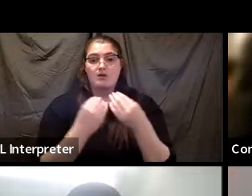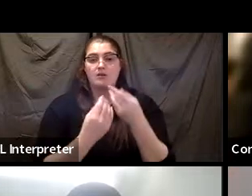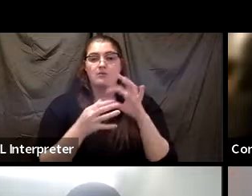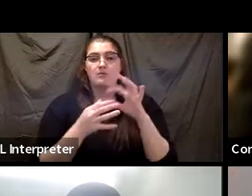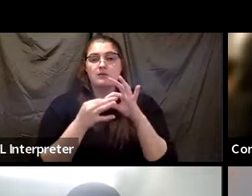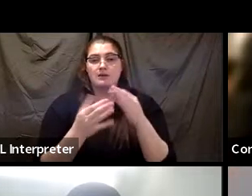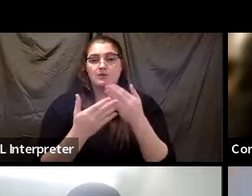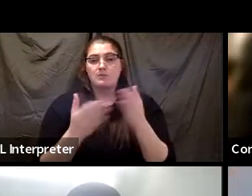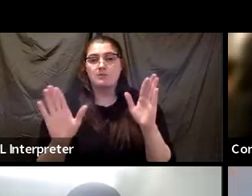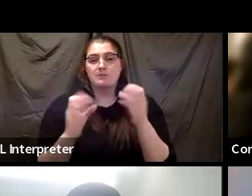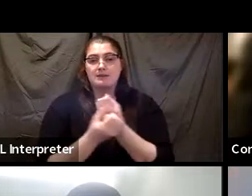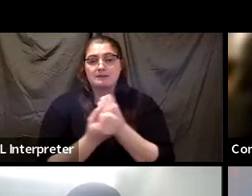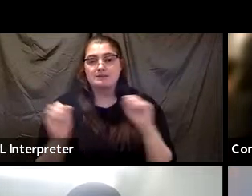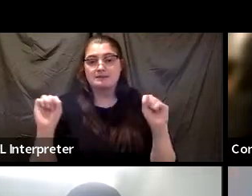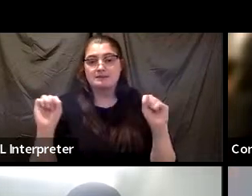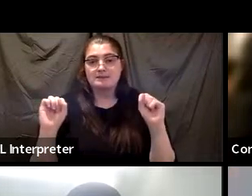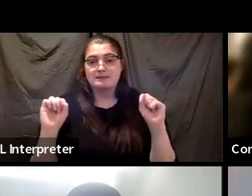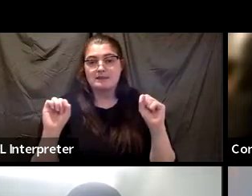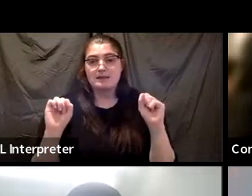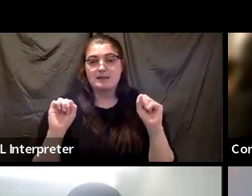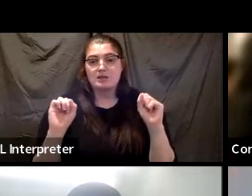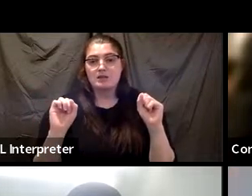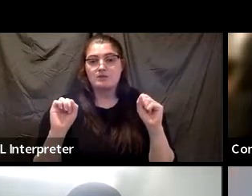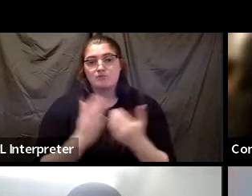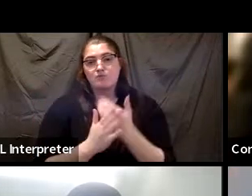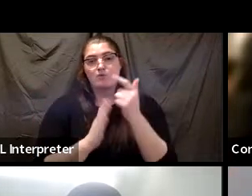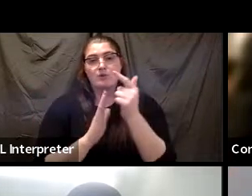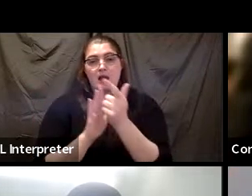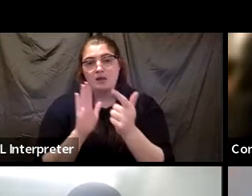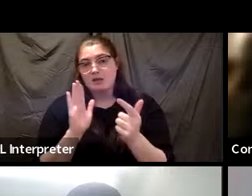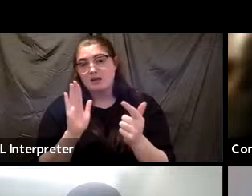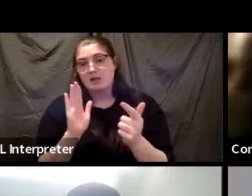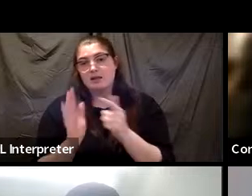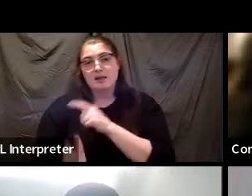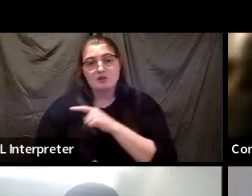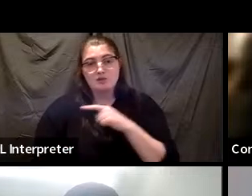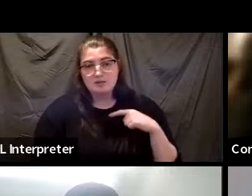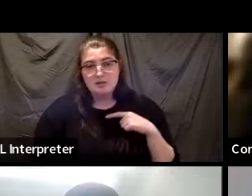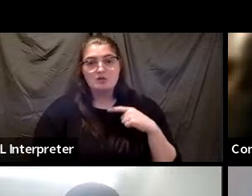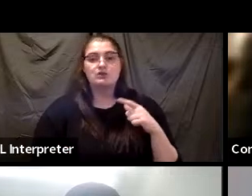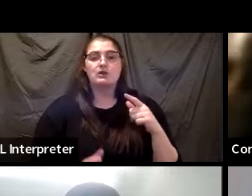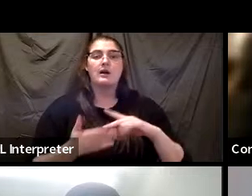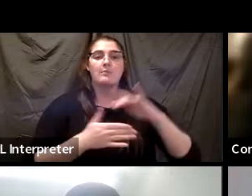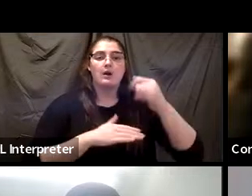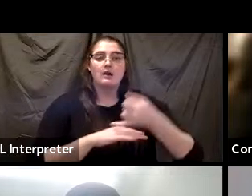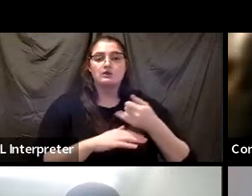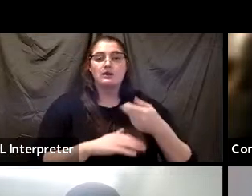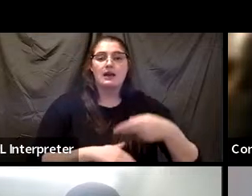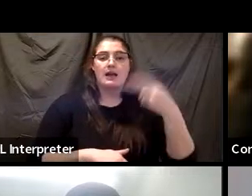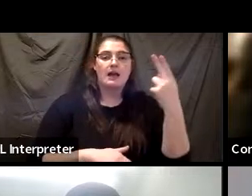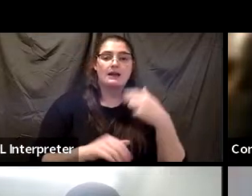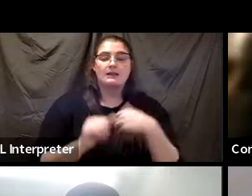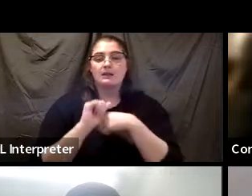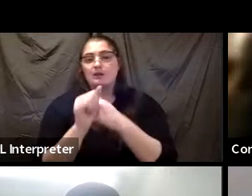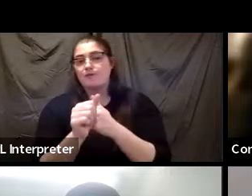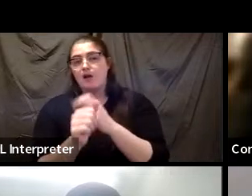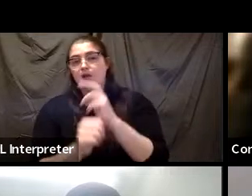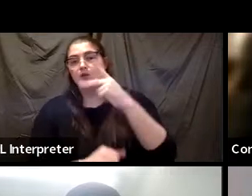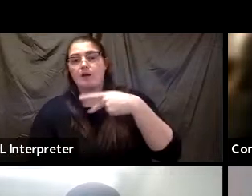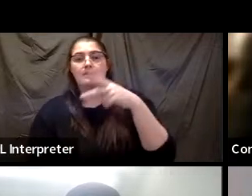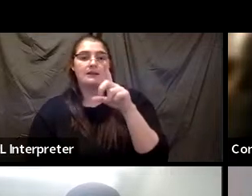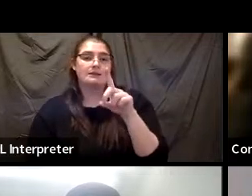safety, new legislation, Project Heights, as well as the follow-up with DDOT oversight